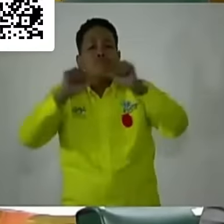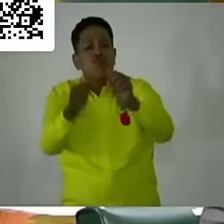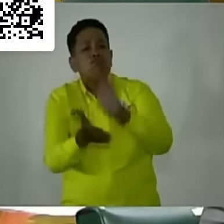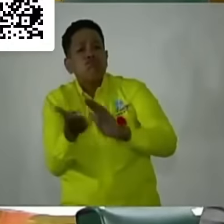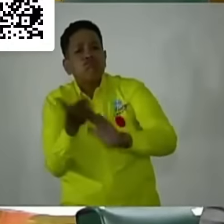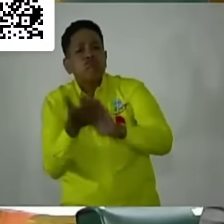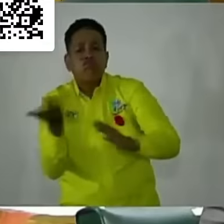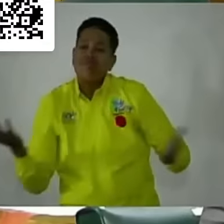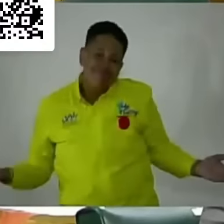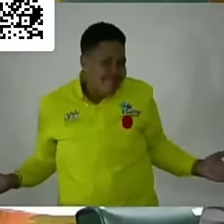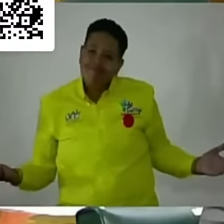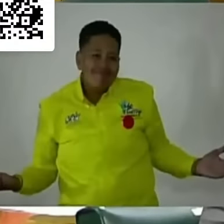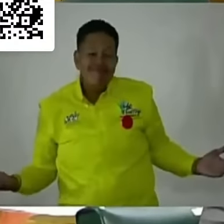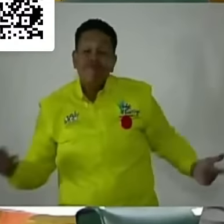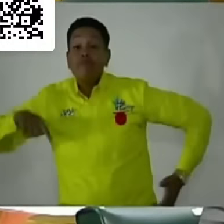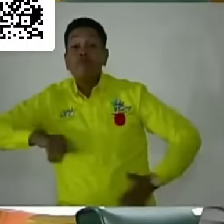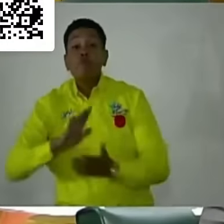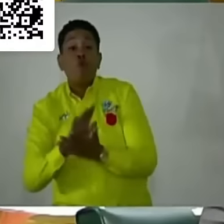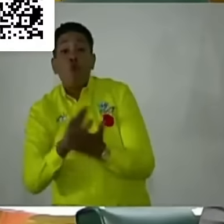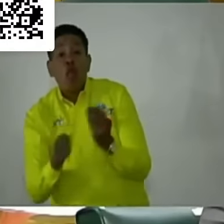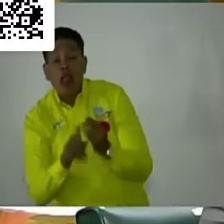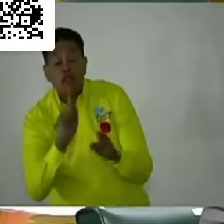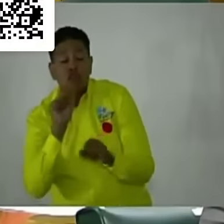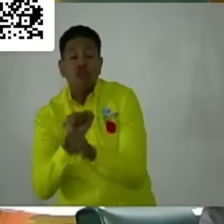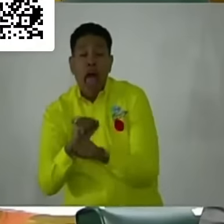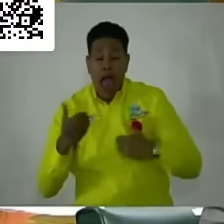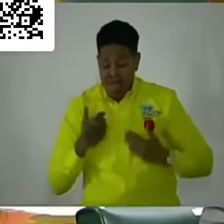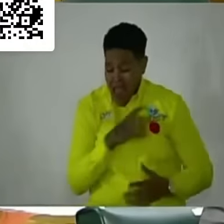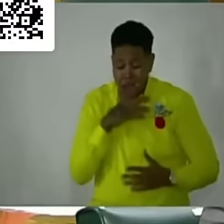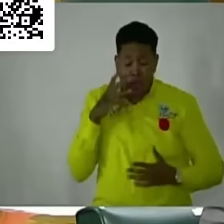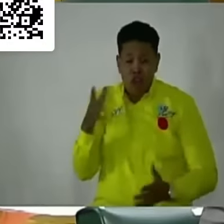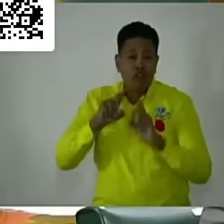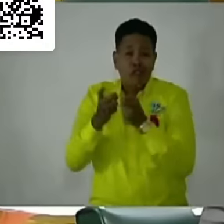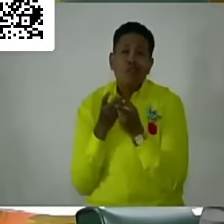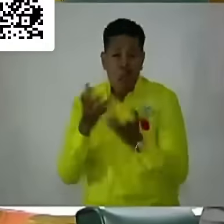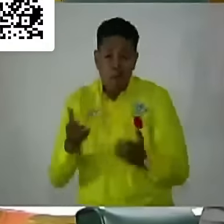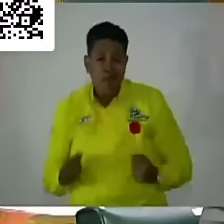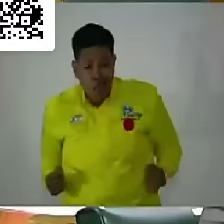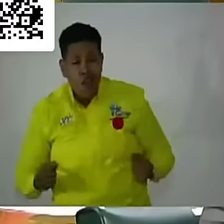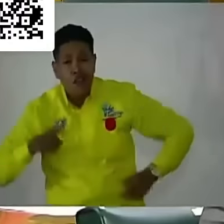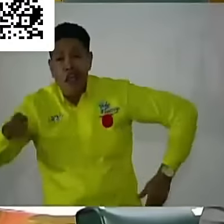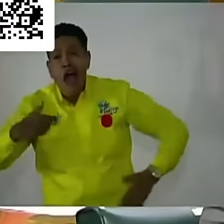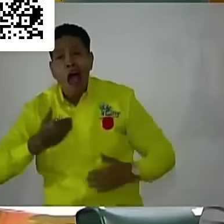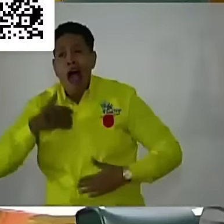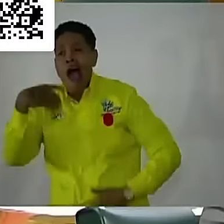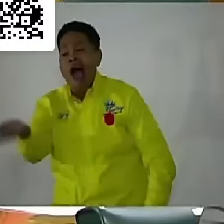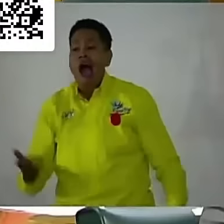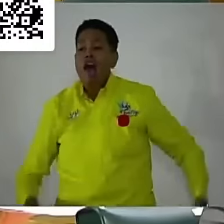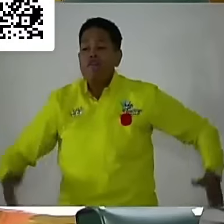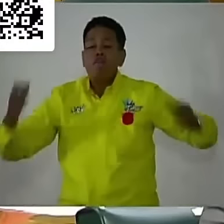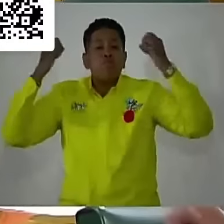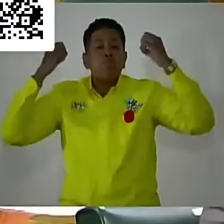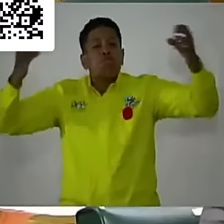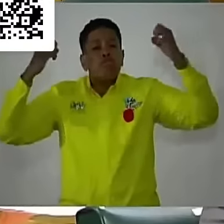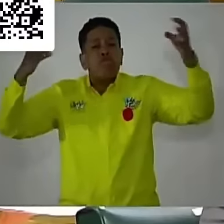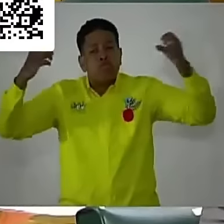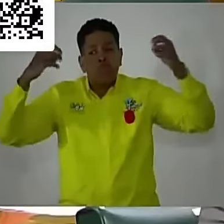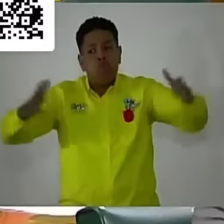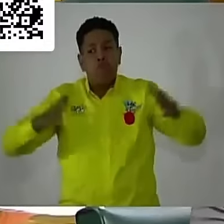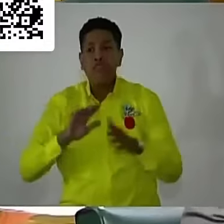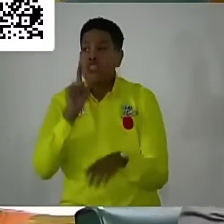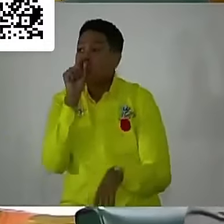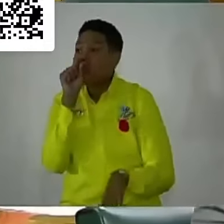operating. The school has an agricultural department. They have hundreds of pounds of